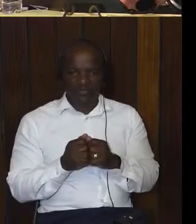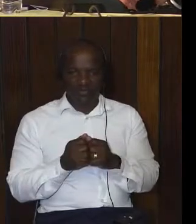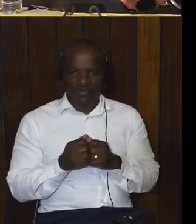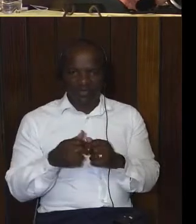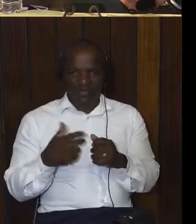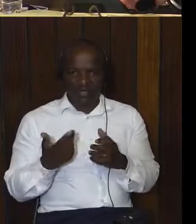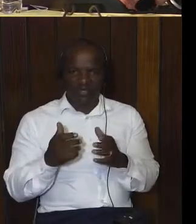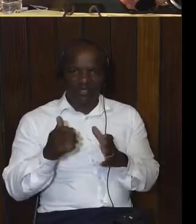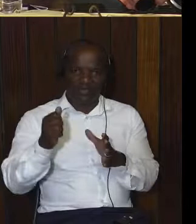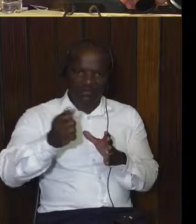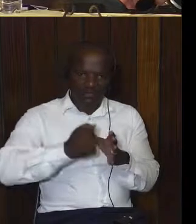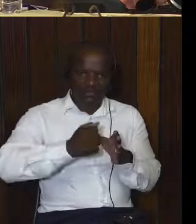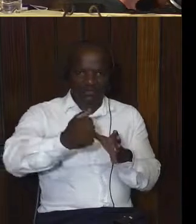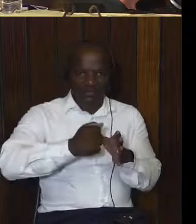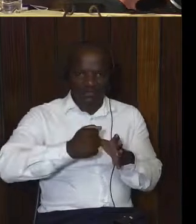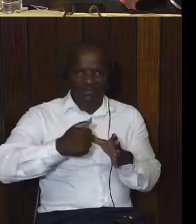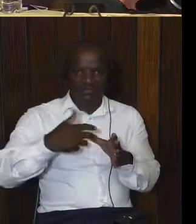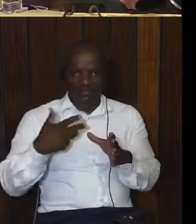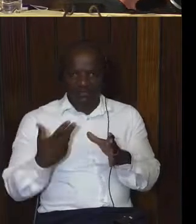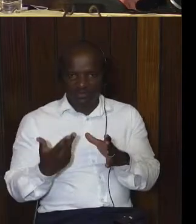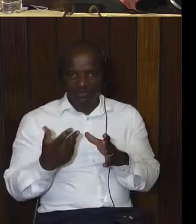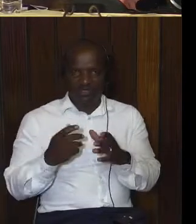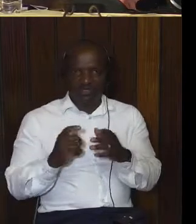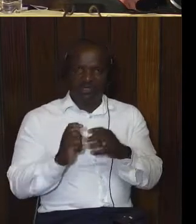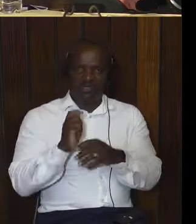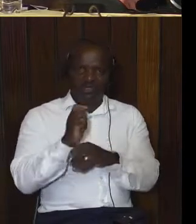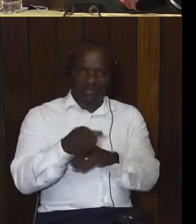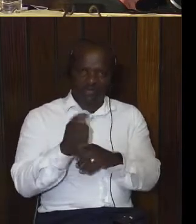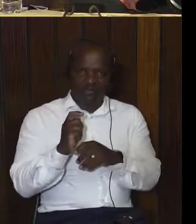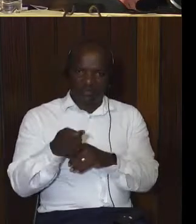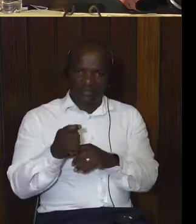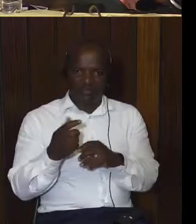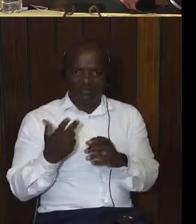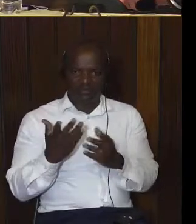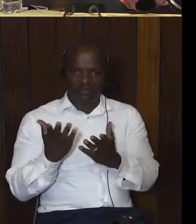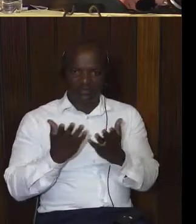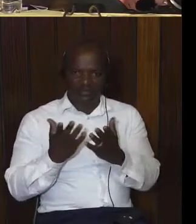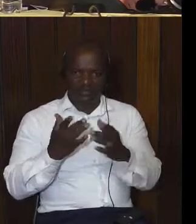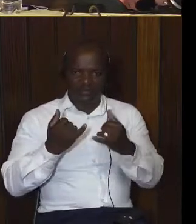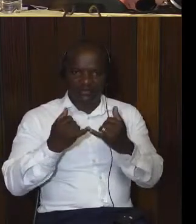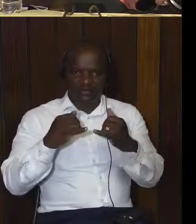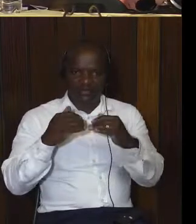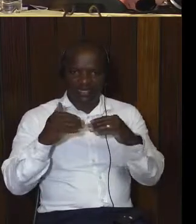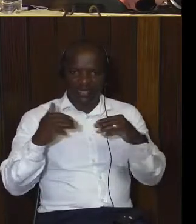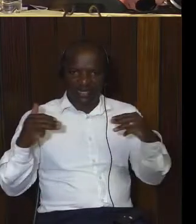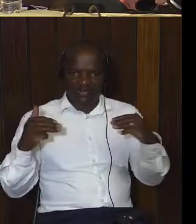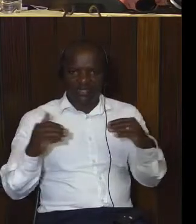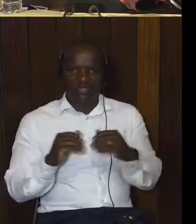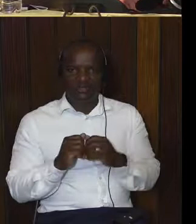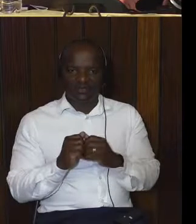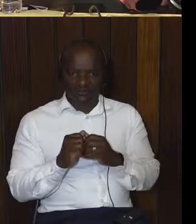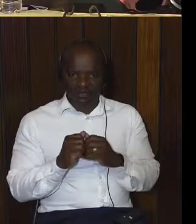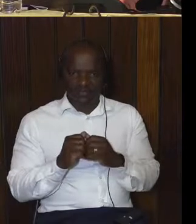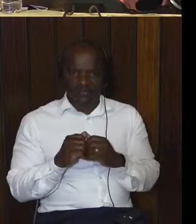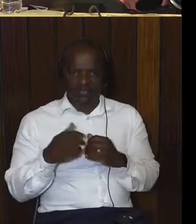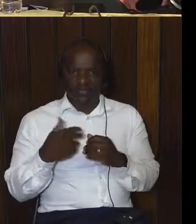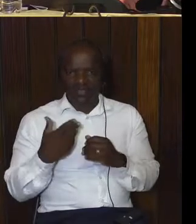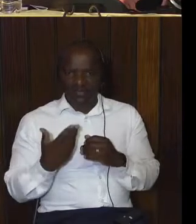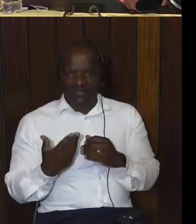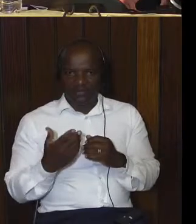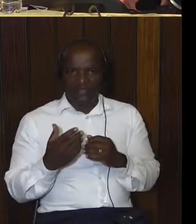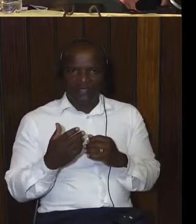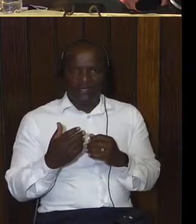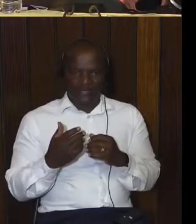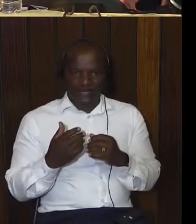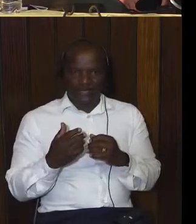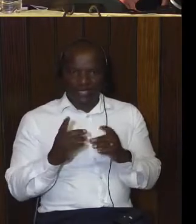additional consultants or incur any costs, in terms of that service level agreement, it is refunded by the department. In other words, they budget for